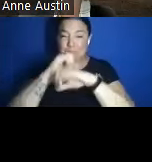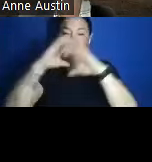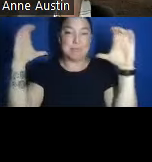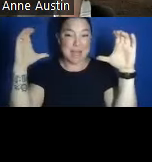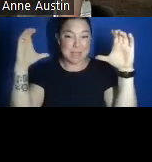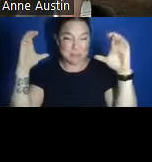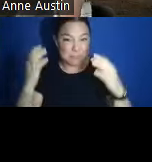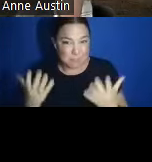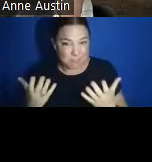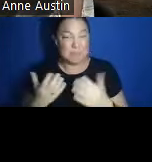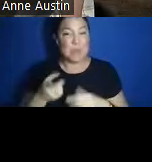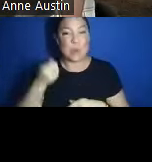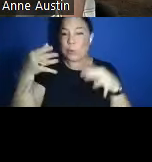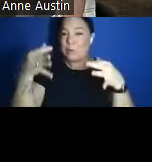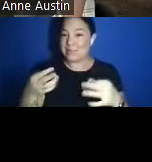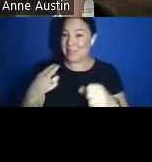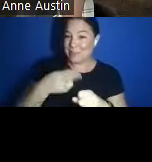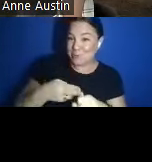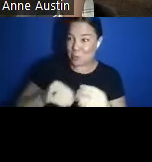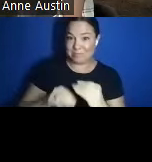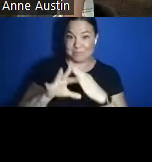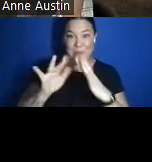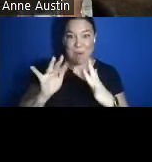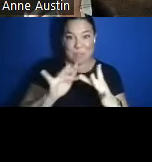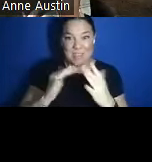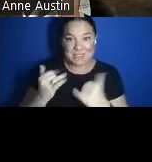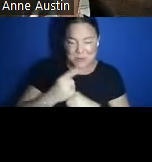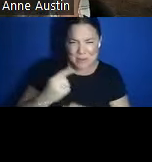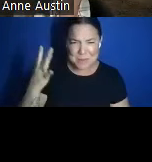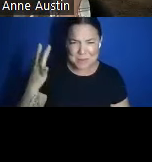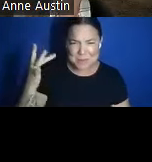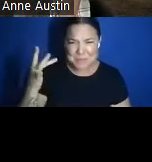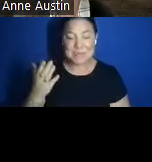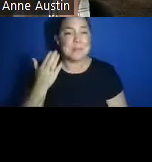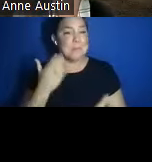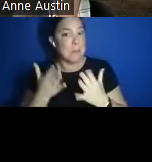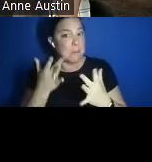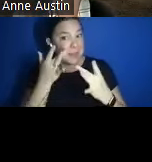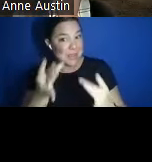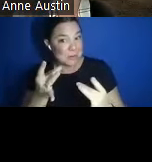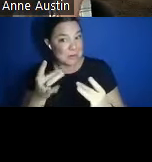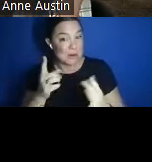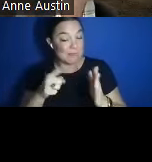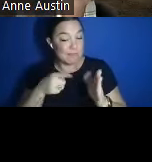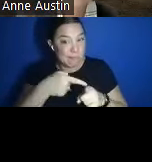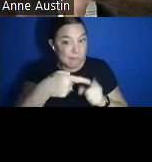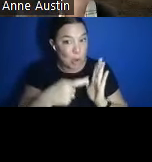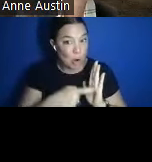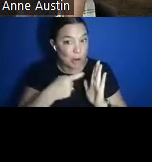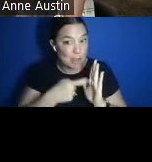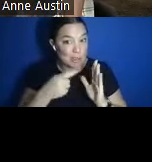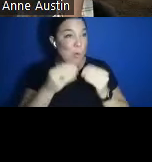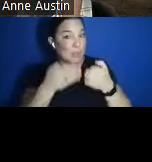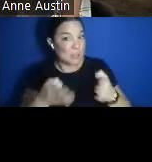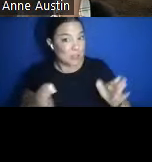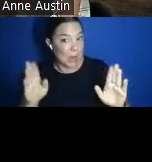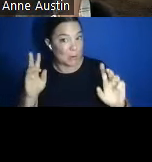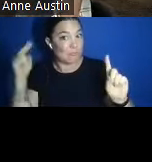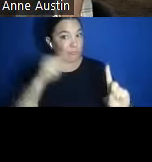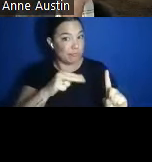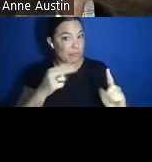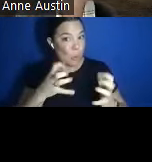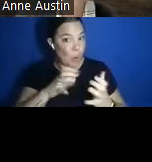you decided to be here virtually with me today because you might be interested in archaeology in general. You might be